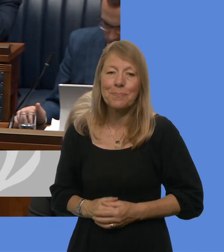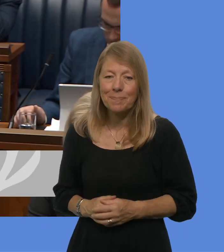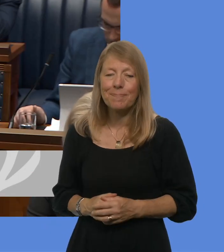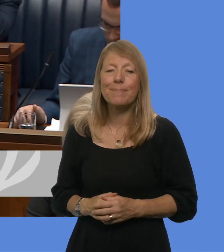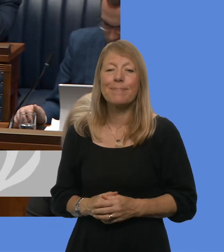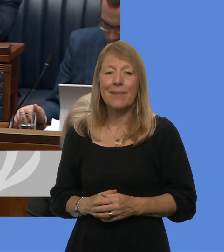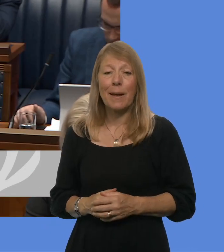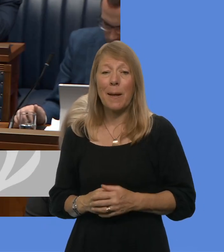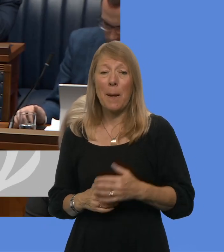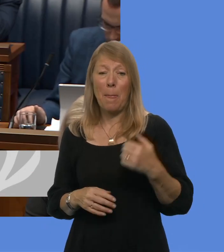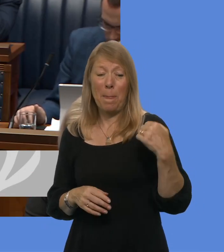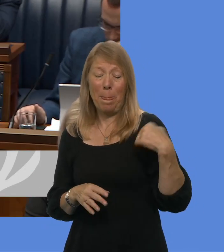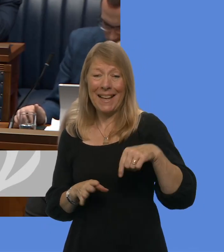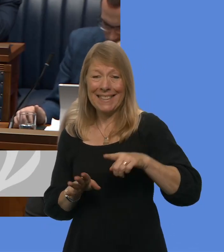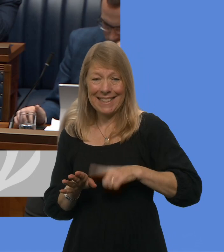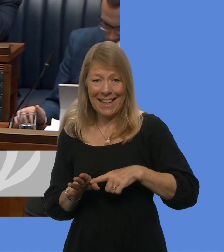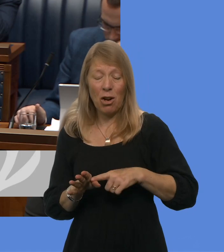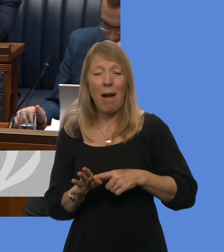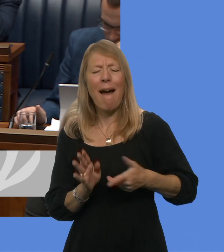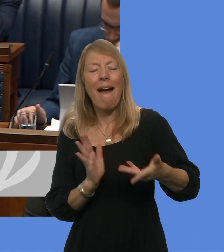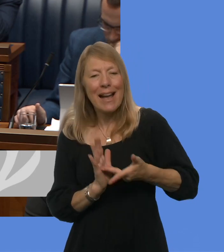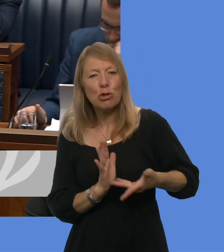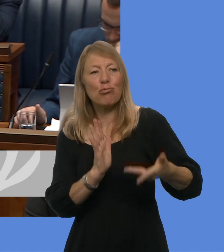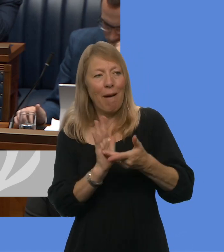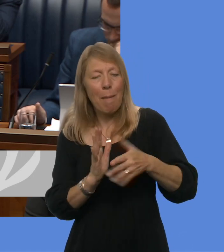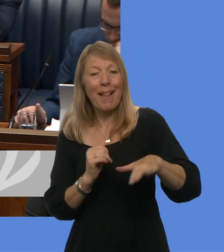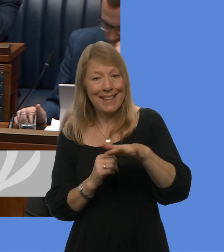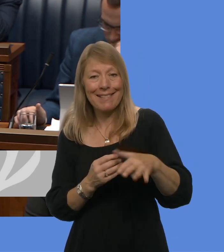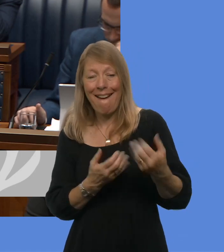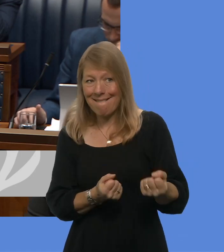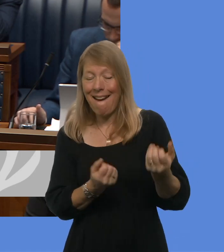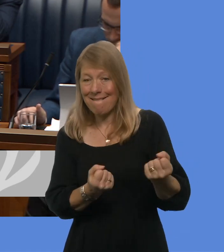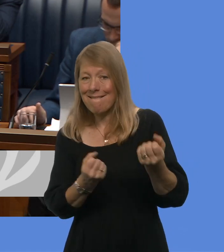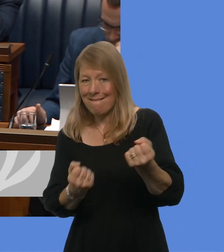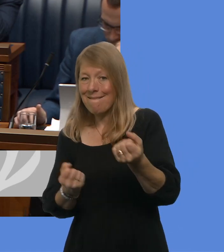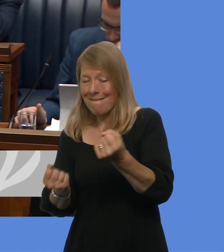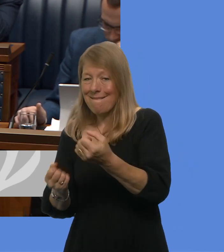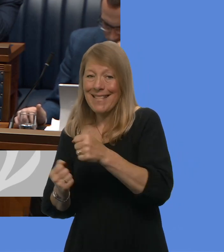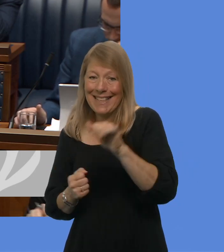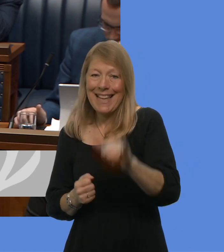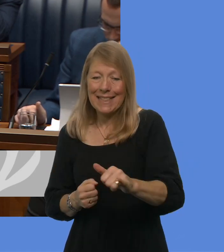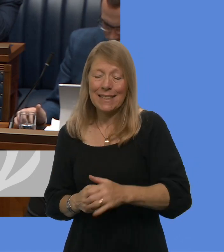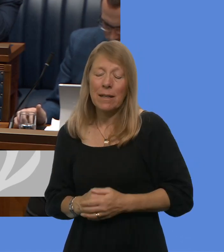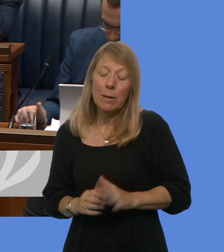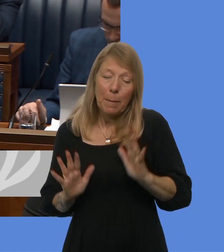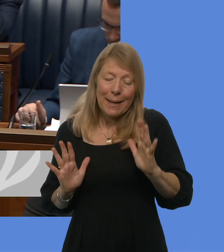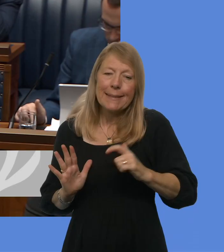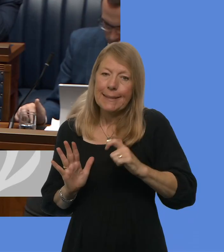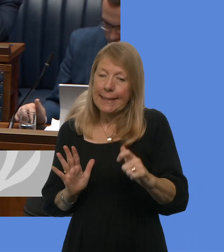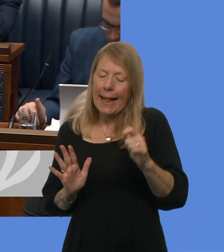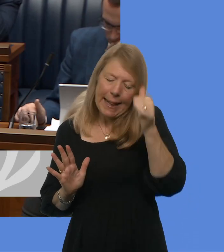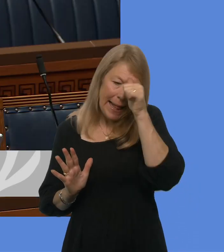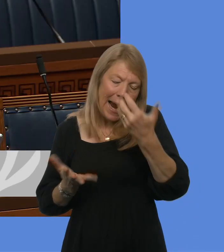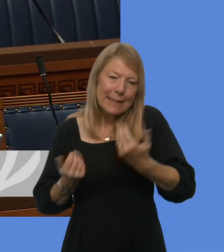of places, hundreds of additional places. That of course does not diminish the fact that as we stand here today there are still